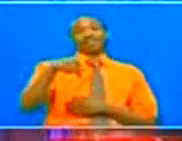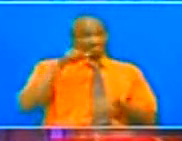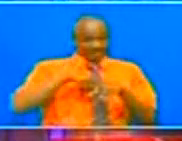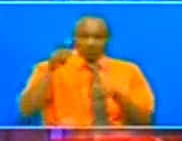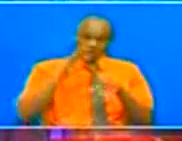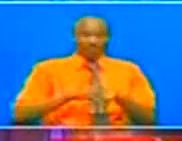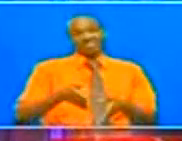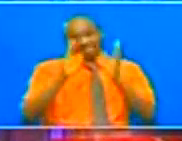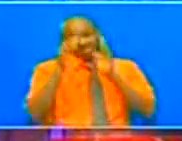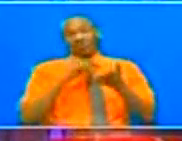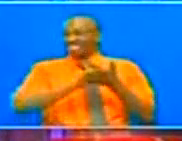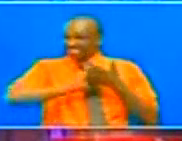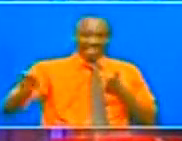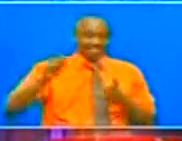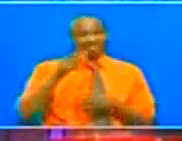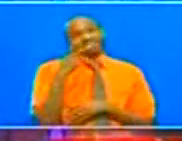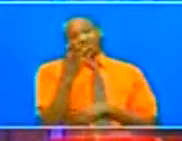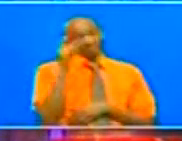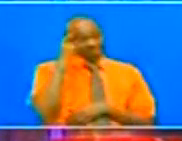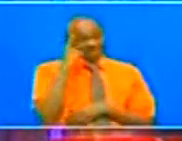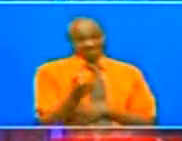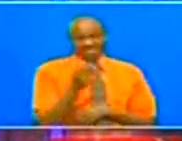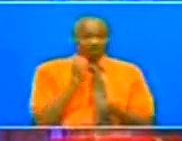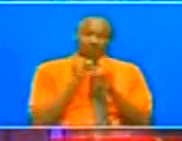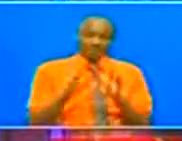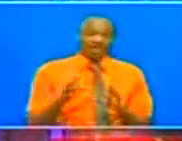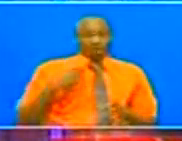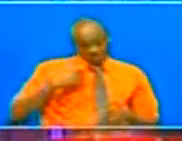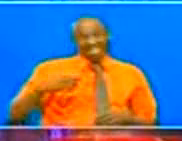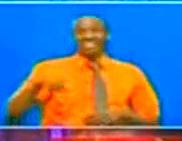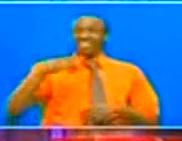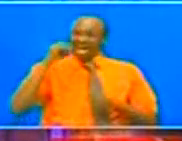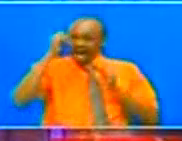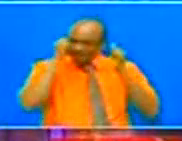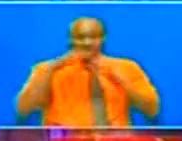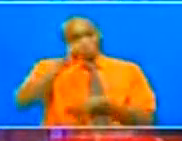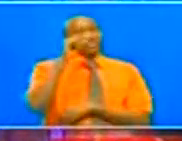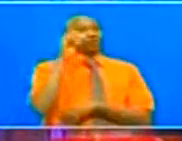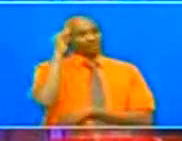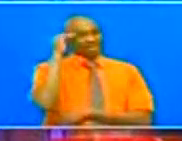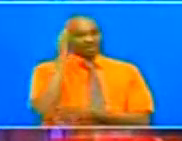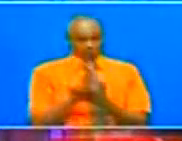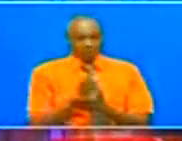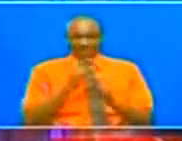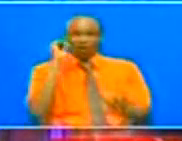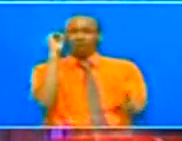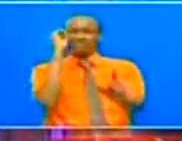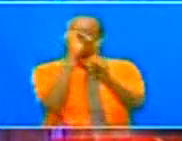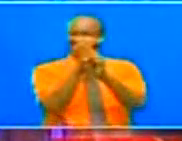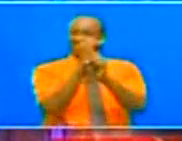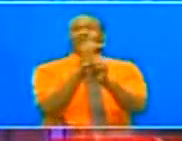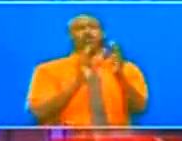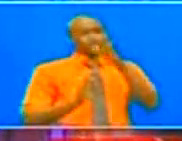streets, we were sacked 2011. So we went to Somalia. As I'm saying, the primary objective